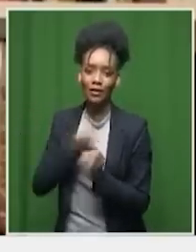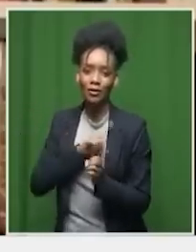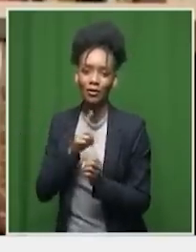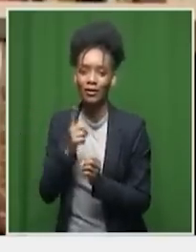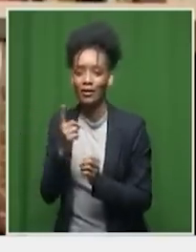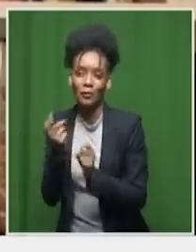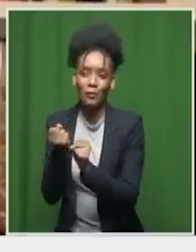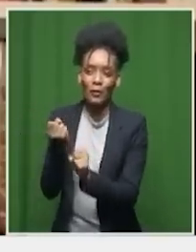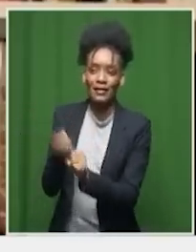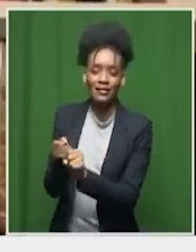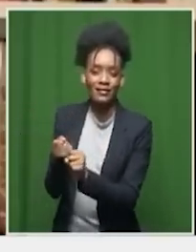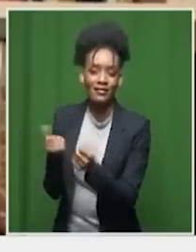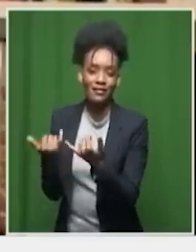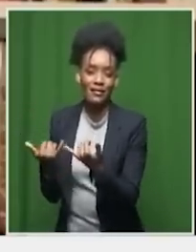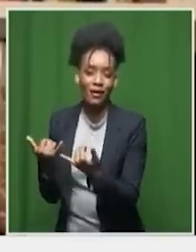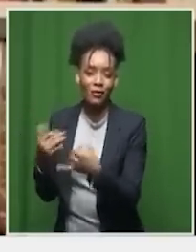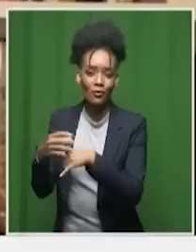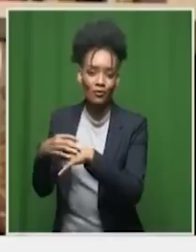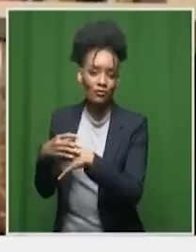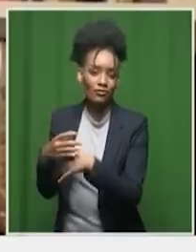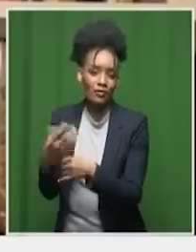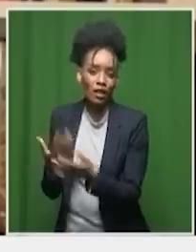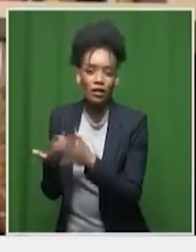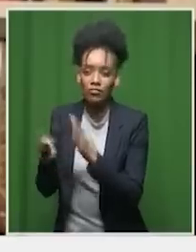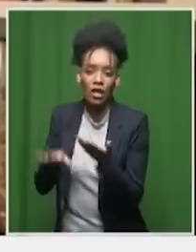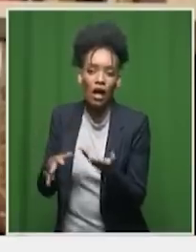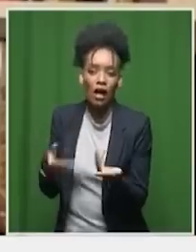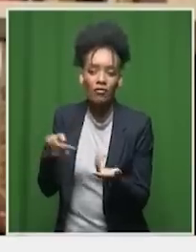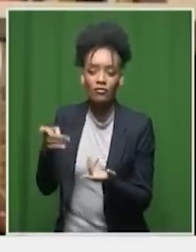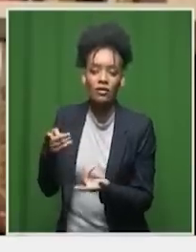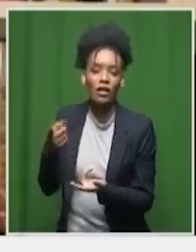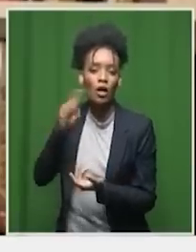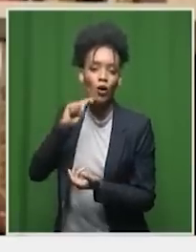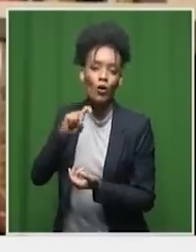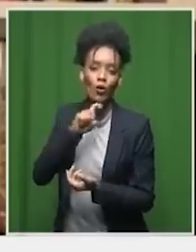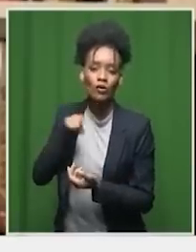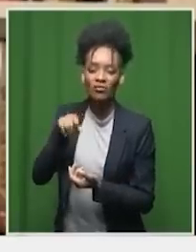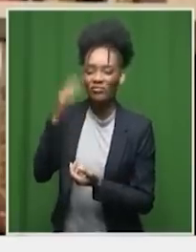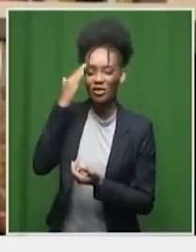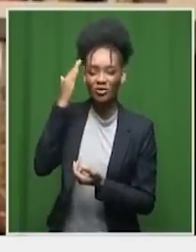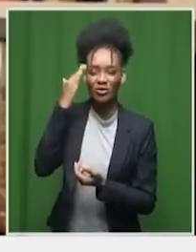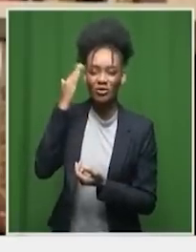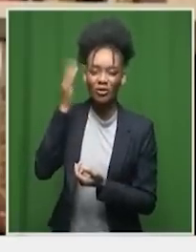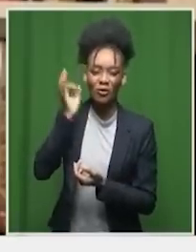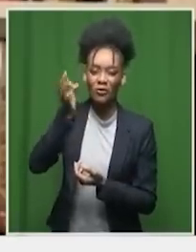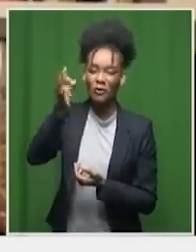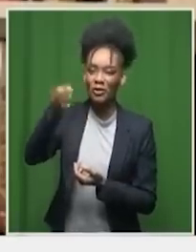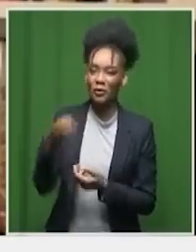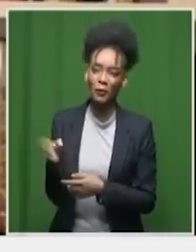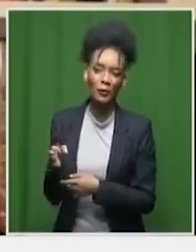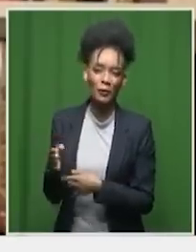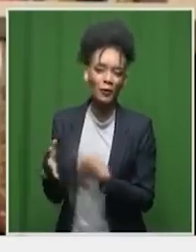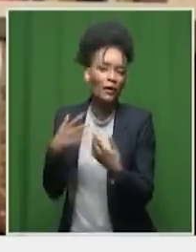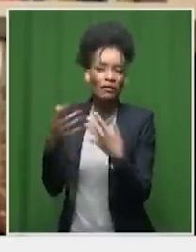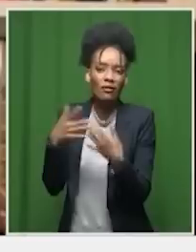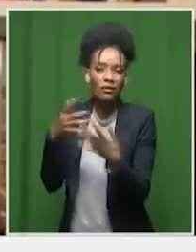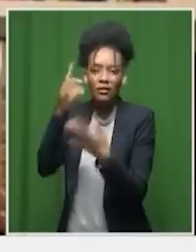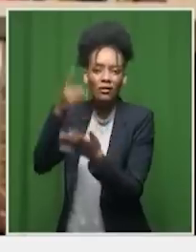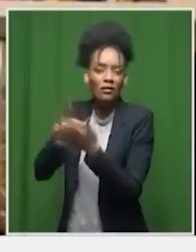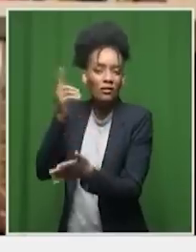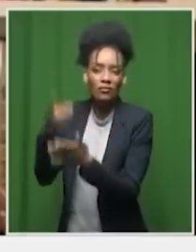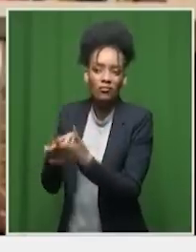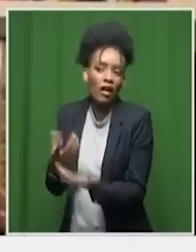hope for him 10 years to live, but he knows he doesn't have to answer future generations. So whatever decisions he takes, it is actually